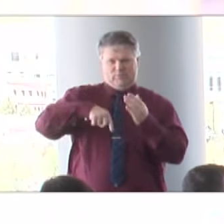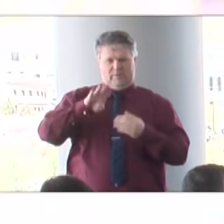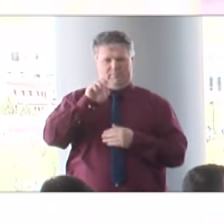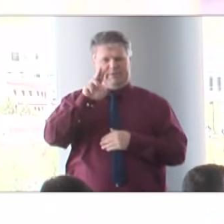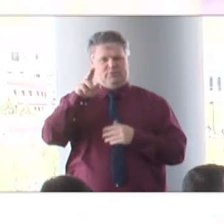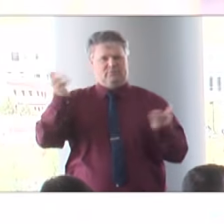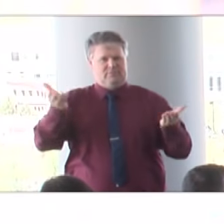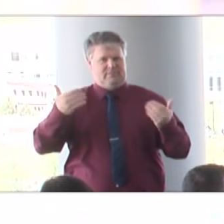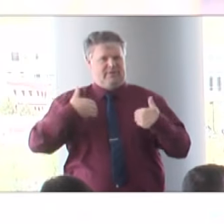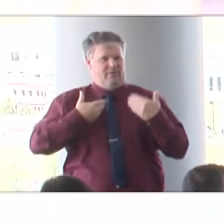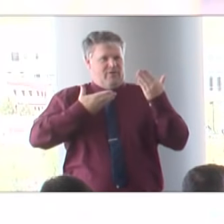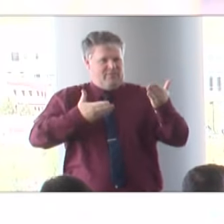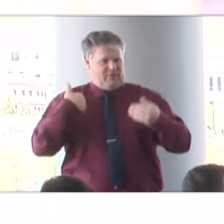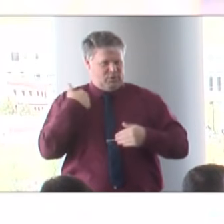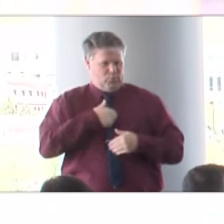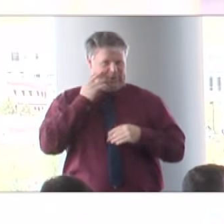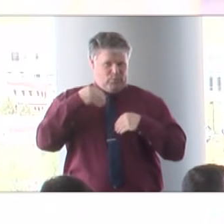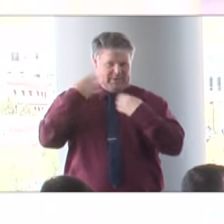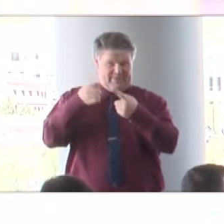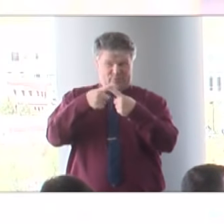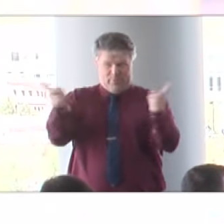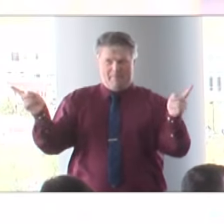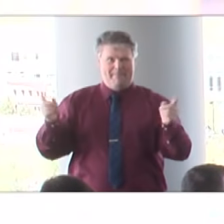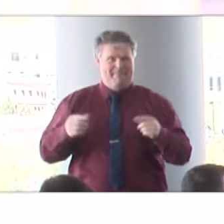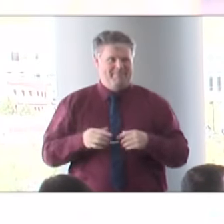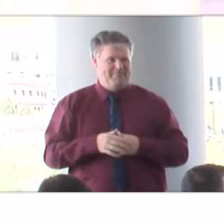has to offer, and we're going to give it to them.